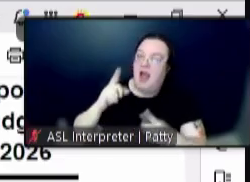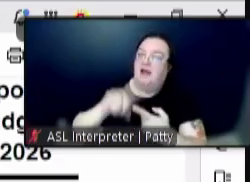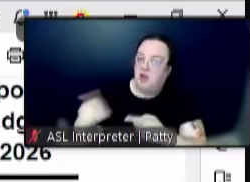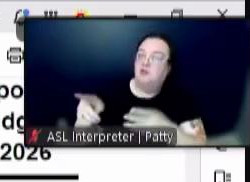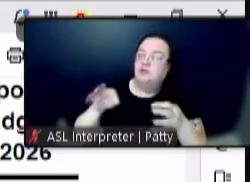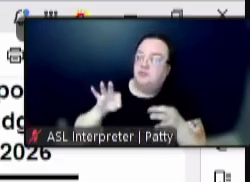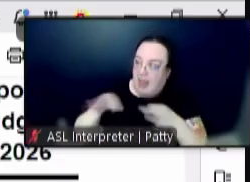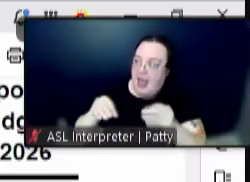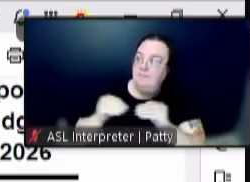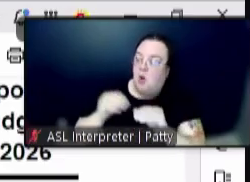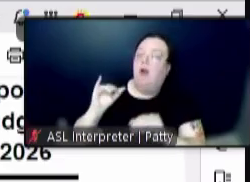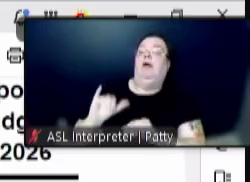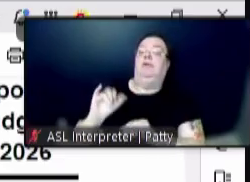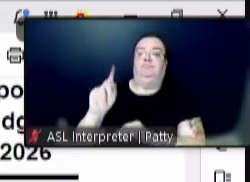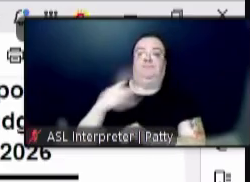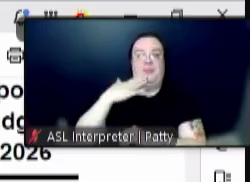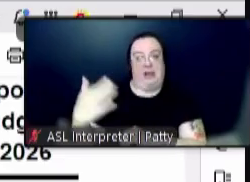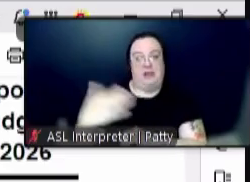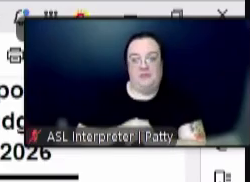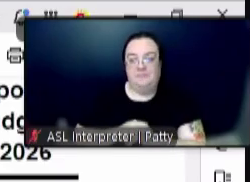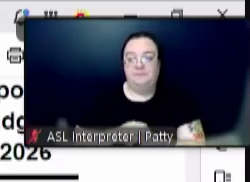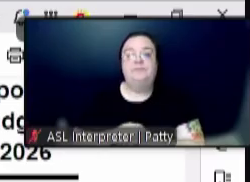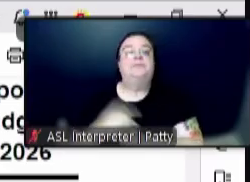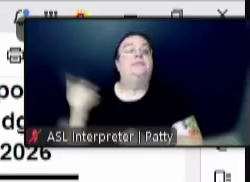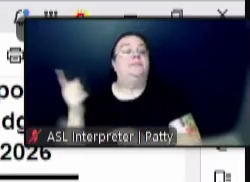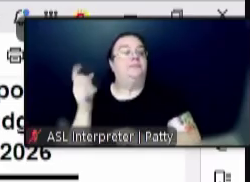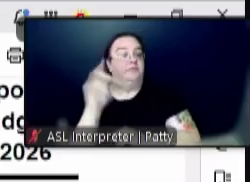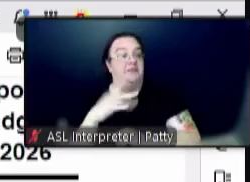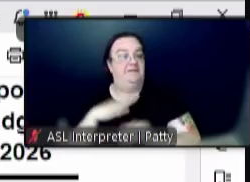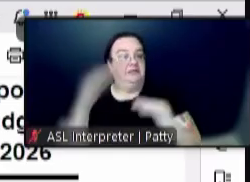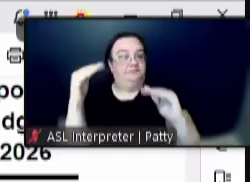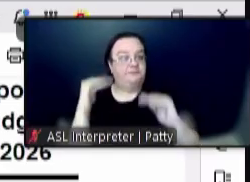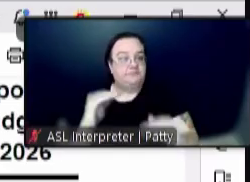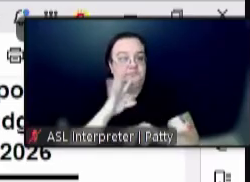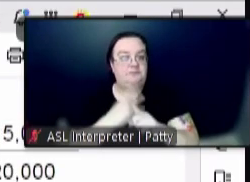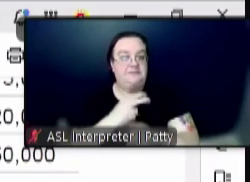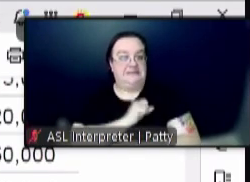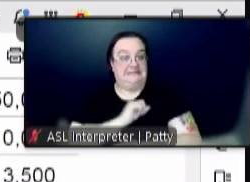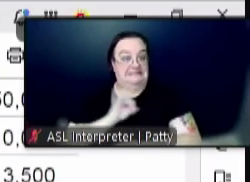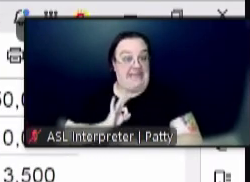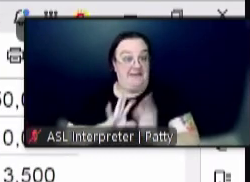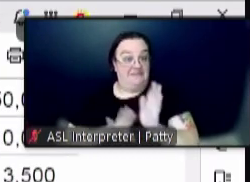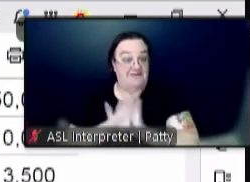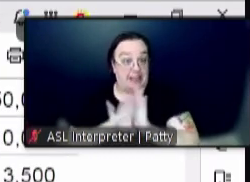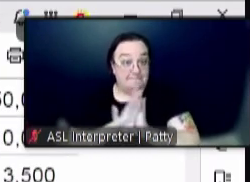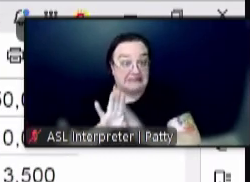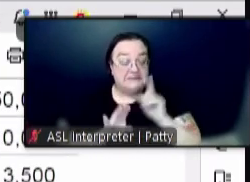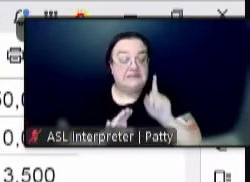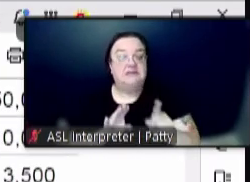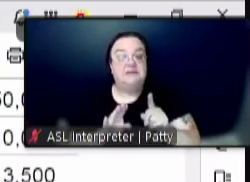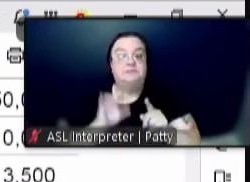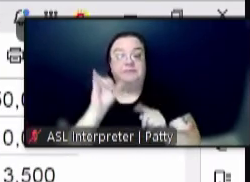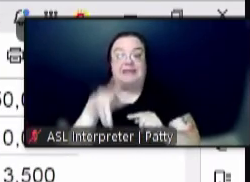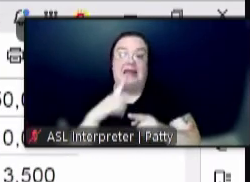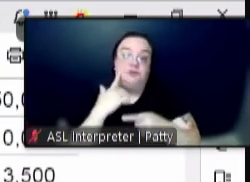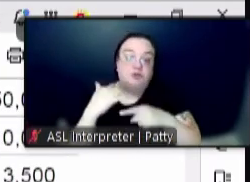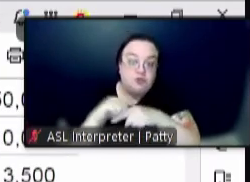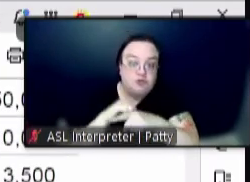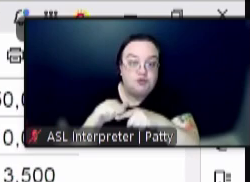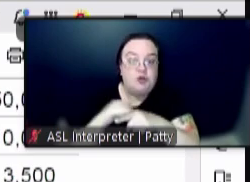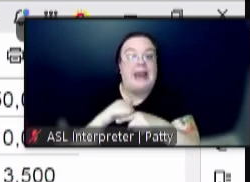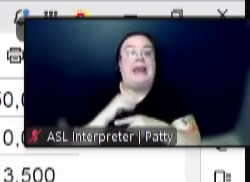you. So we'll go down to staff development. This is training and